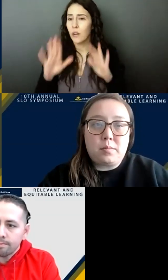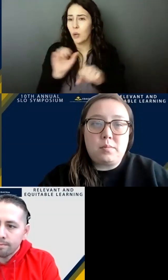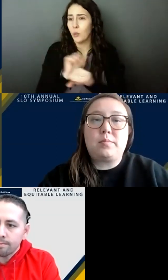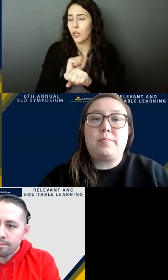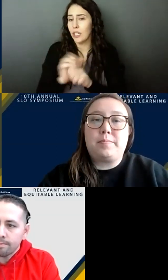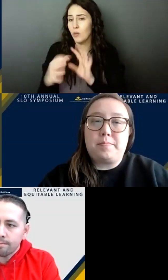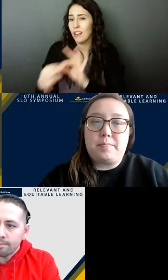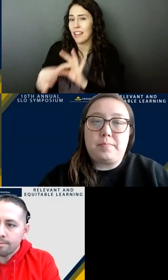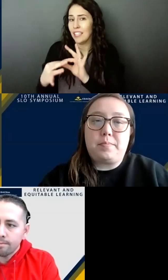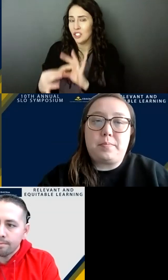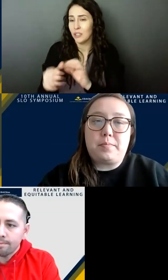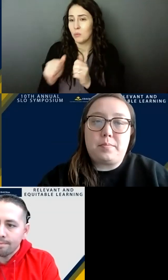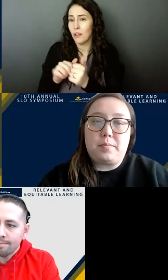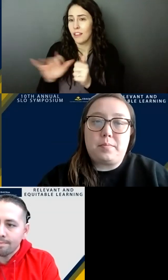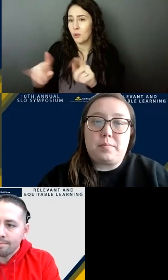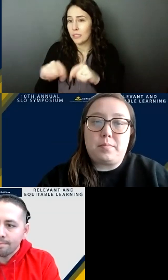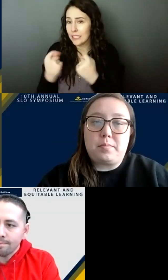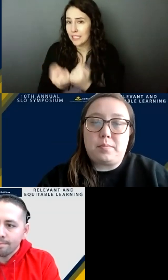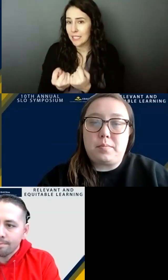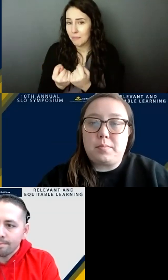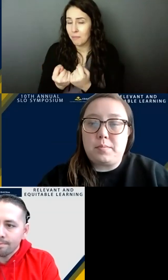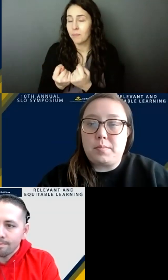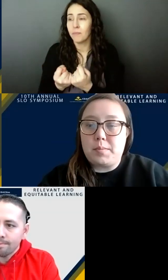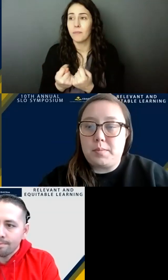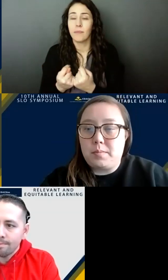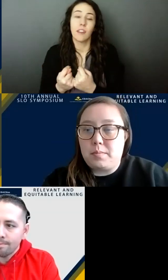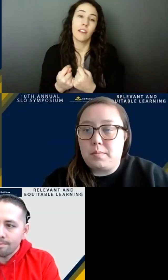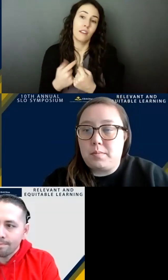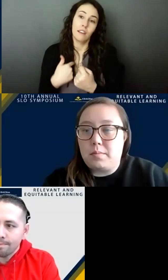team on your campus. I don't know how many,